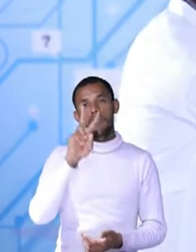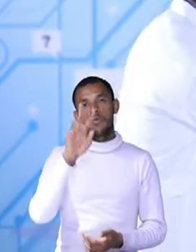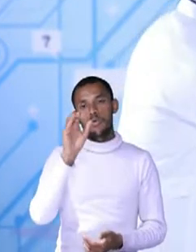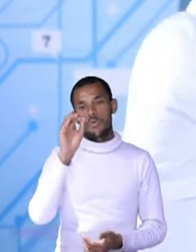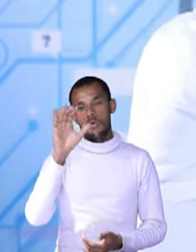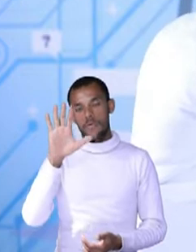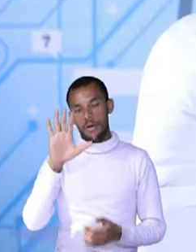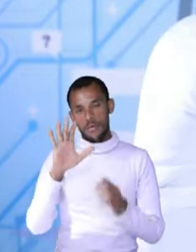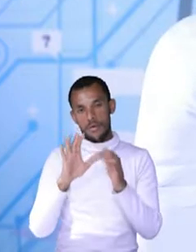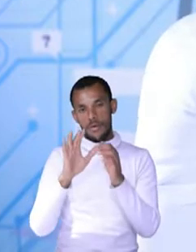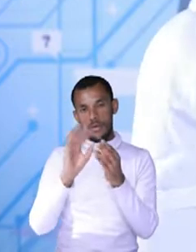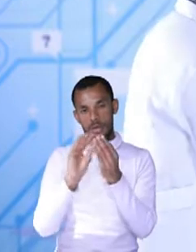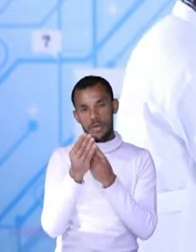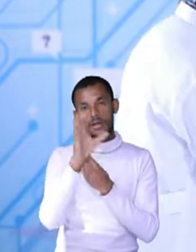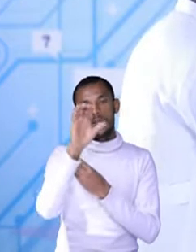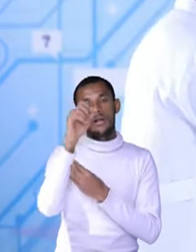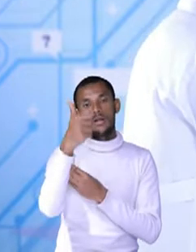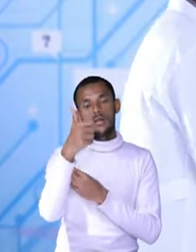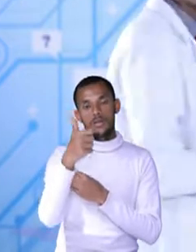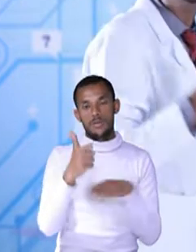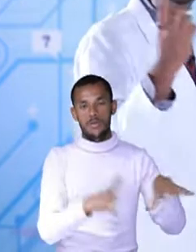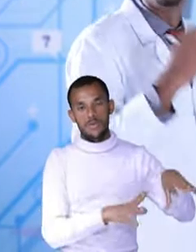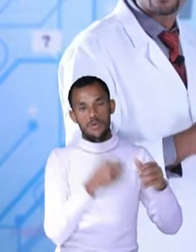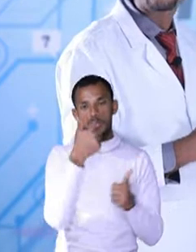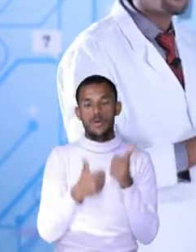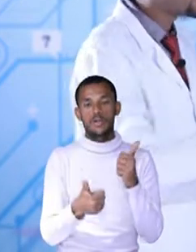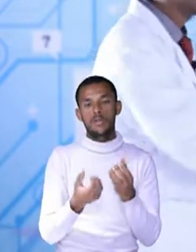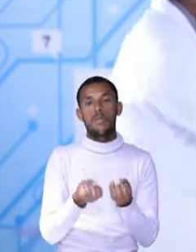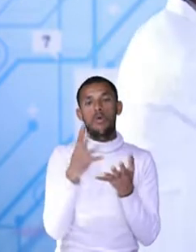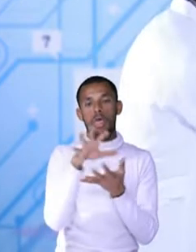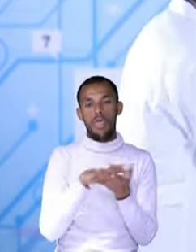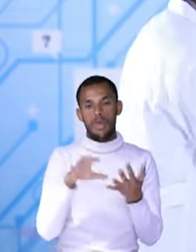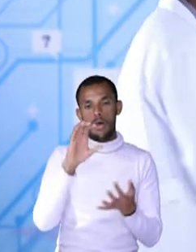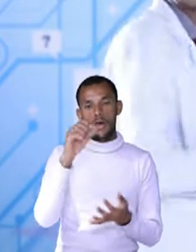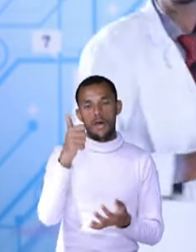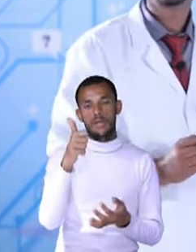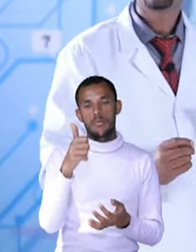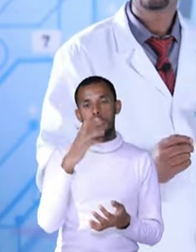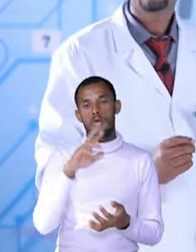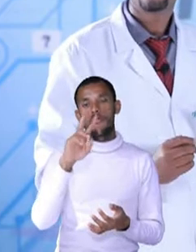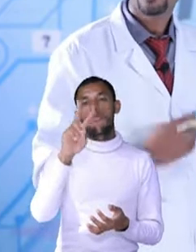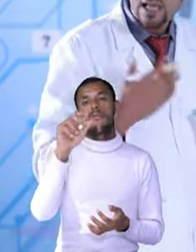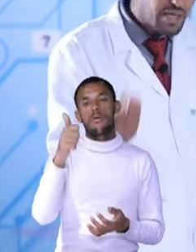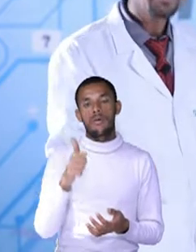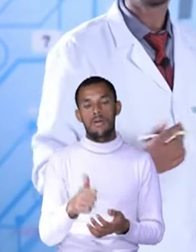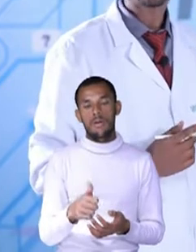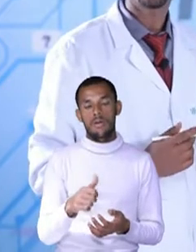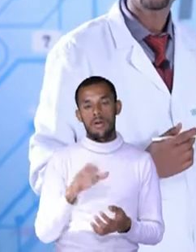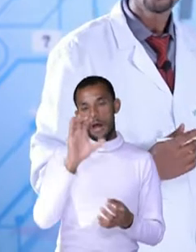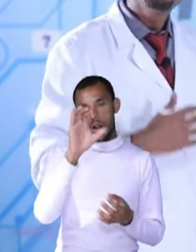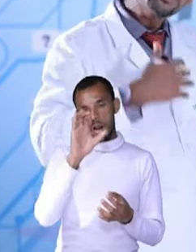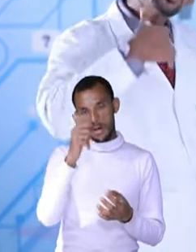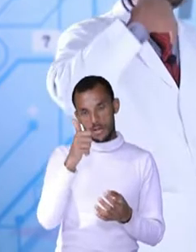V2O5 treated by what? Calcium. Students, which one is more reactive? Calcium or vanadium? Calcium is